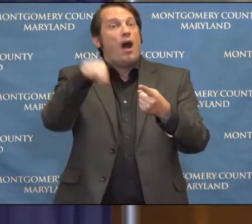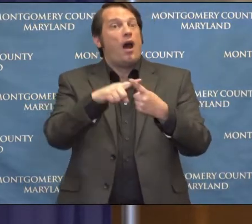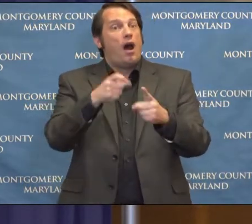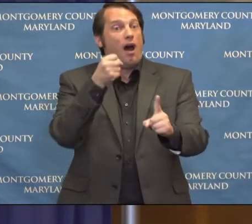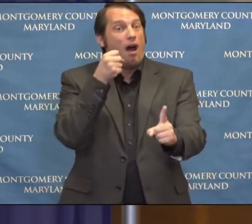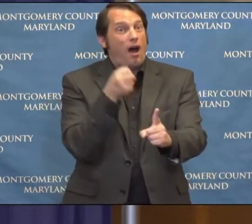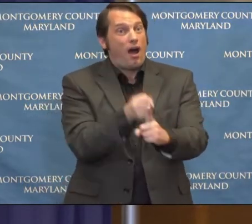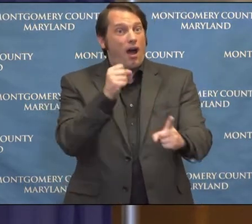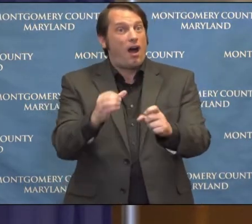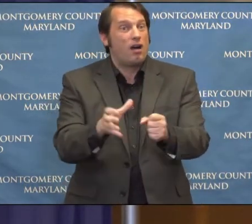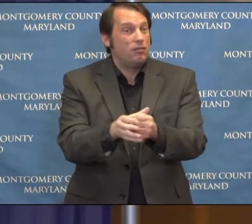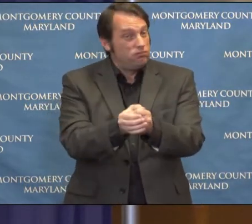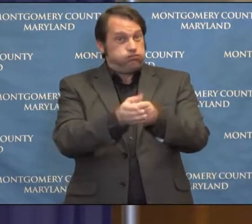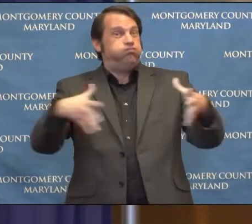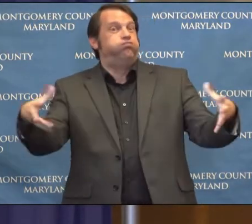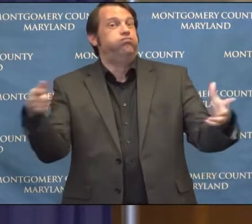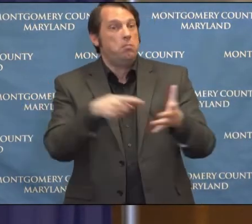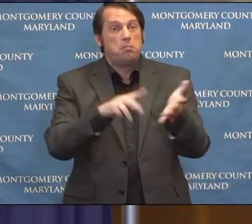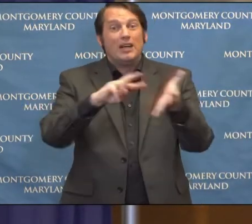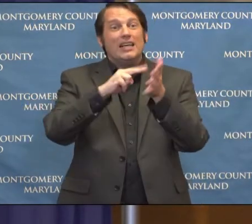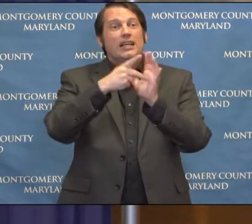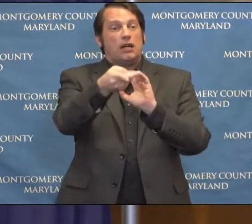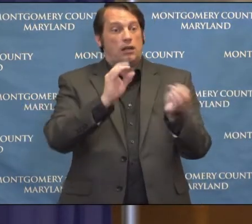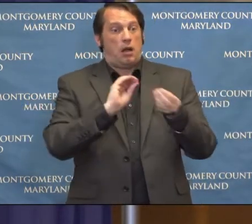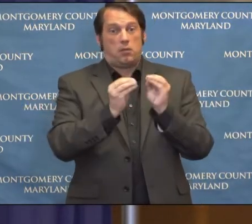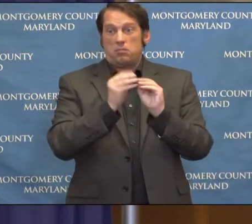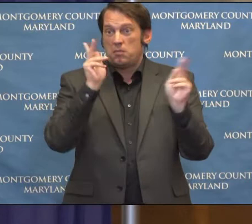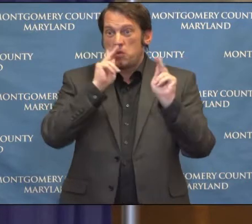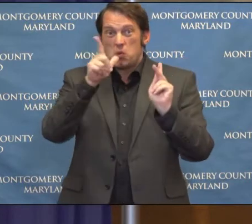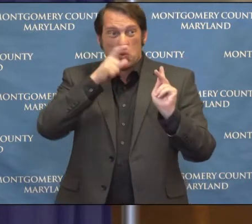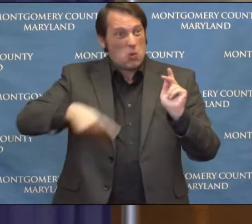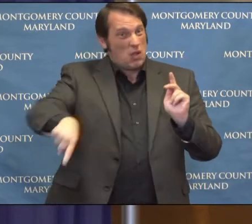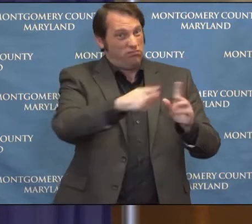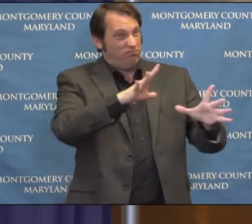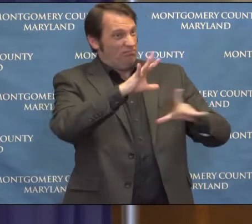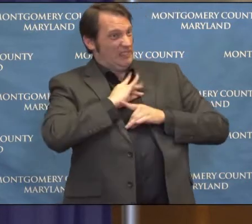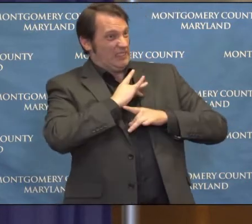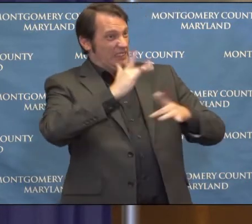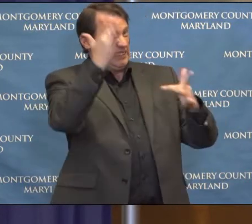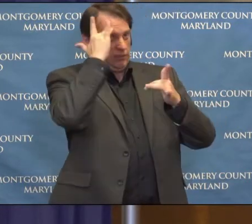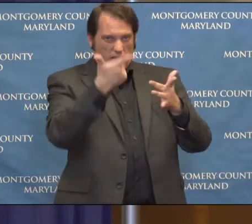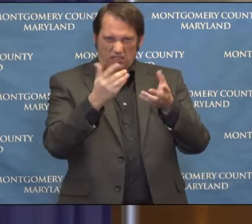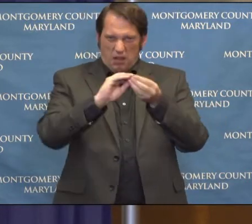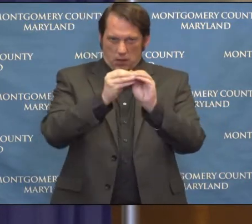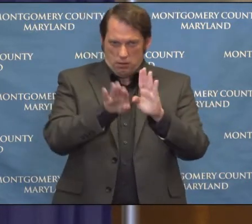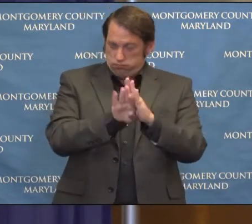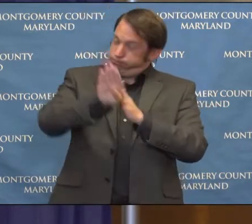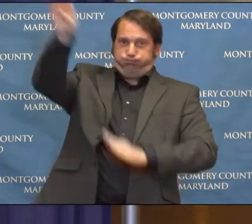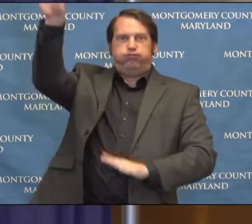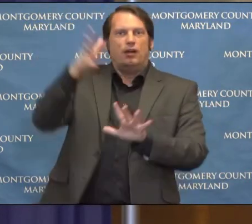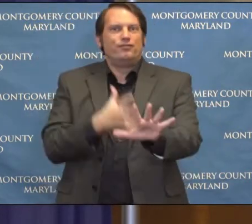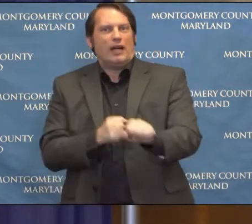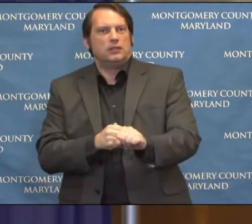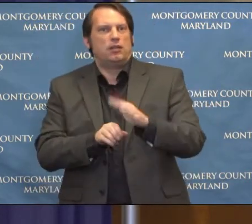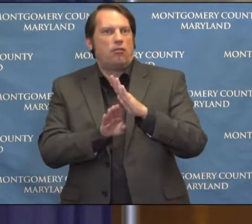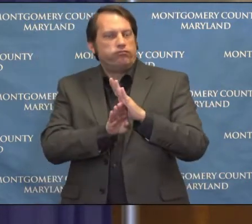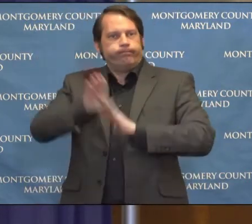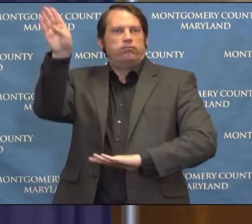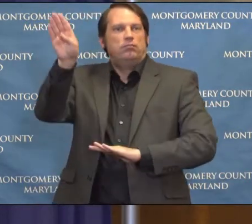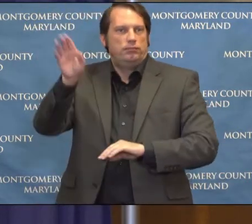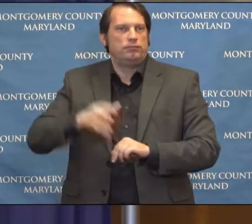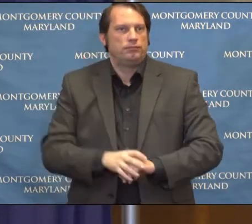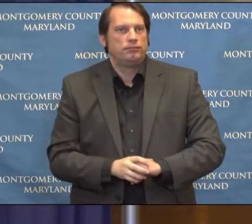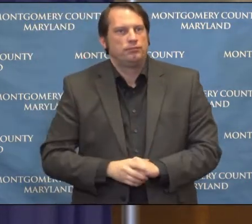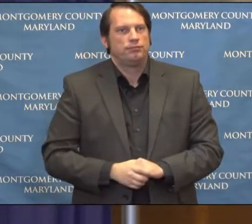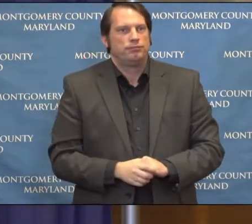of cases. And when we talk about surging in hospitals, that means there's an increase in cases, but a correlating increase in the number